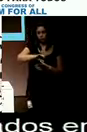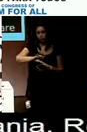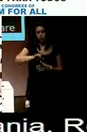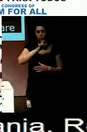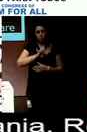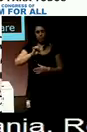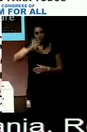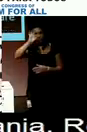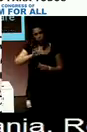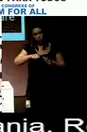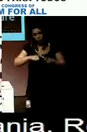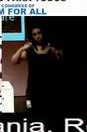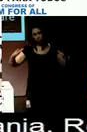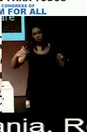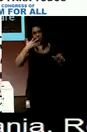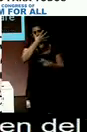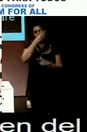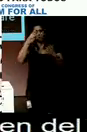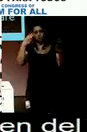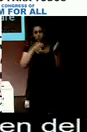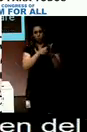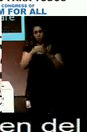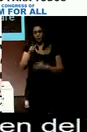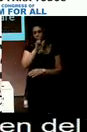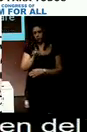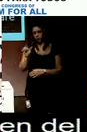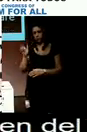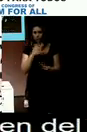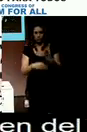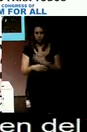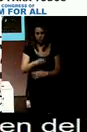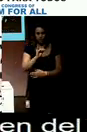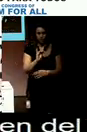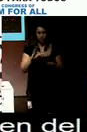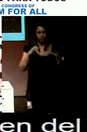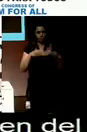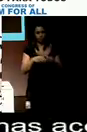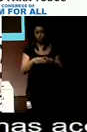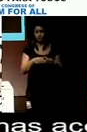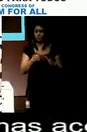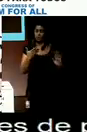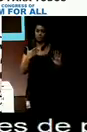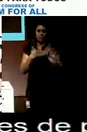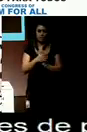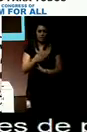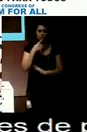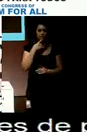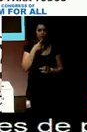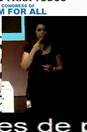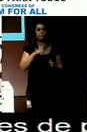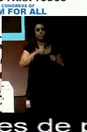and France, then this volume of tourists is about 58 million people. So